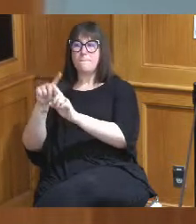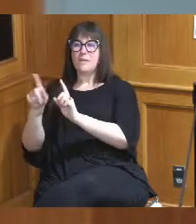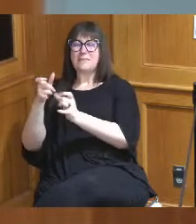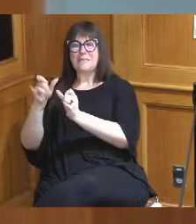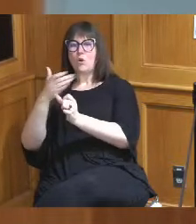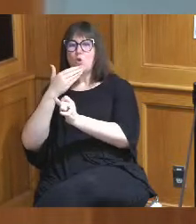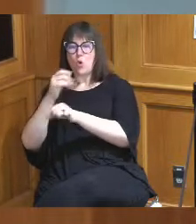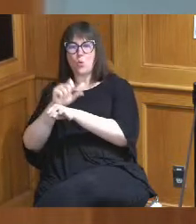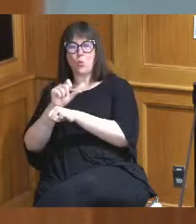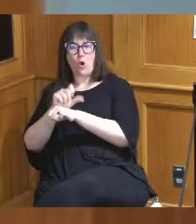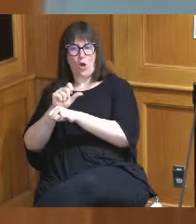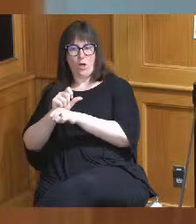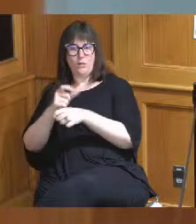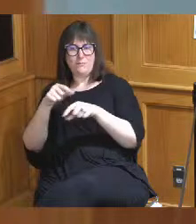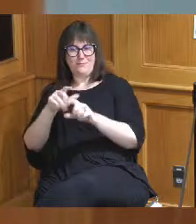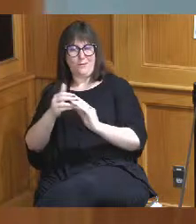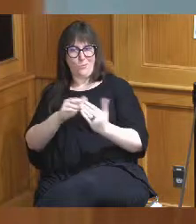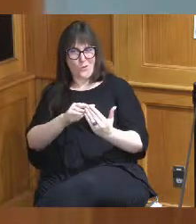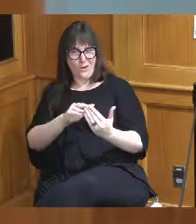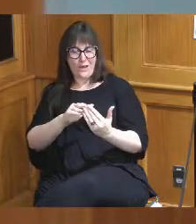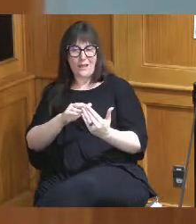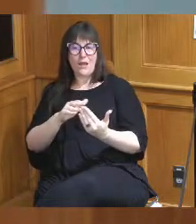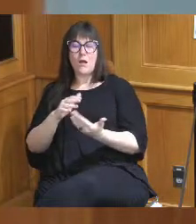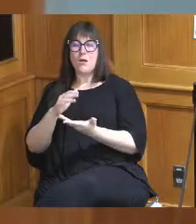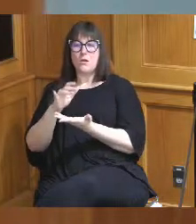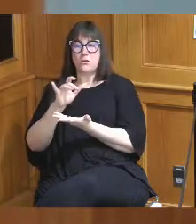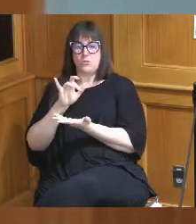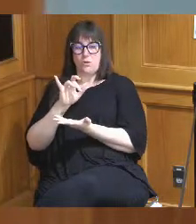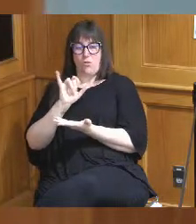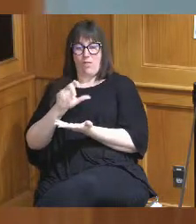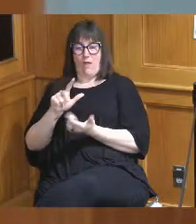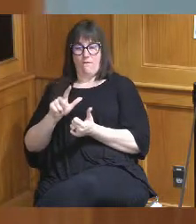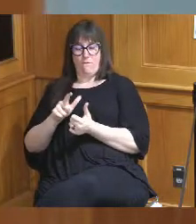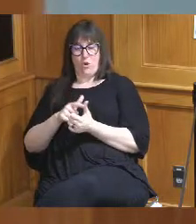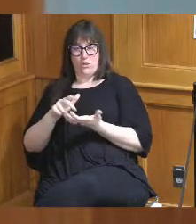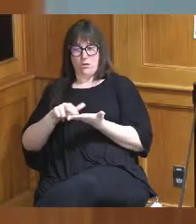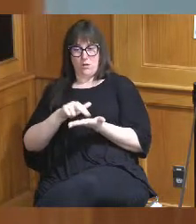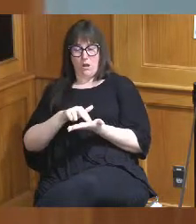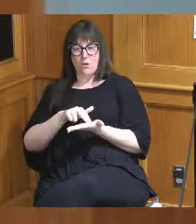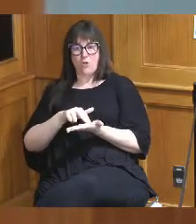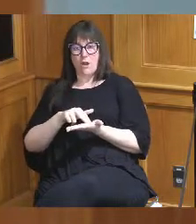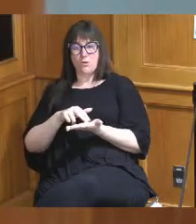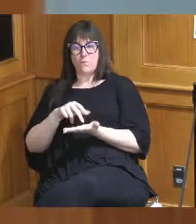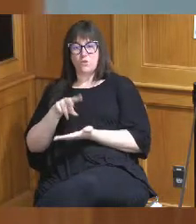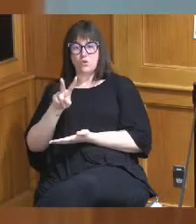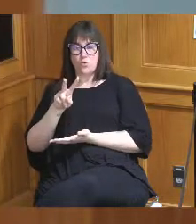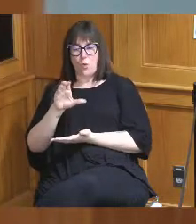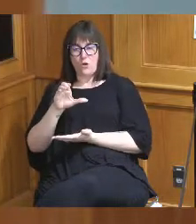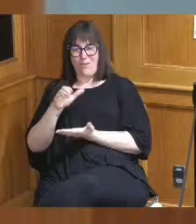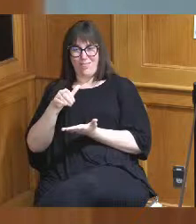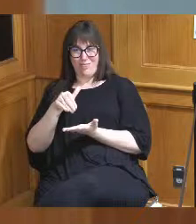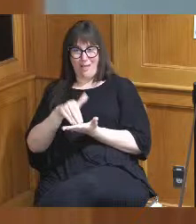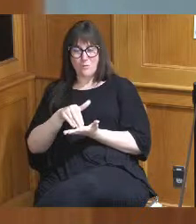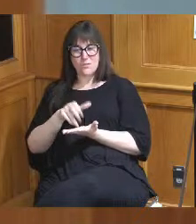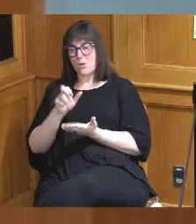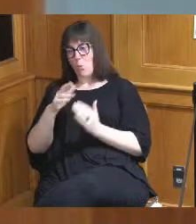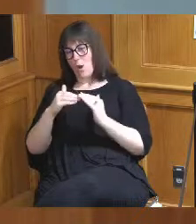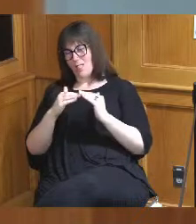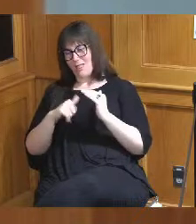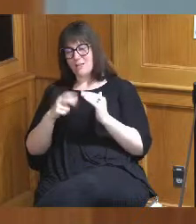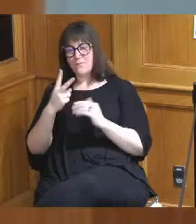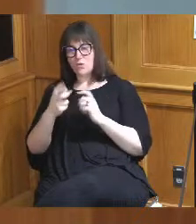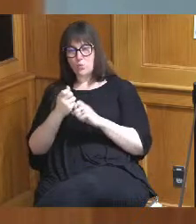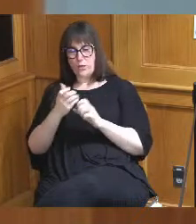the initial the initial contracts were for $200,000 or less over a 2-year period. And